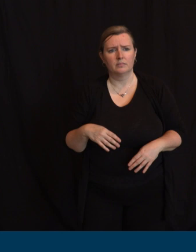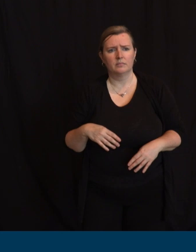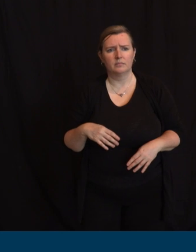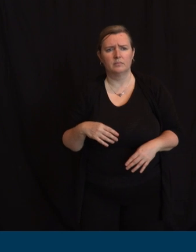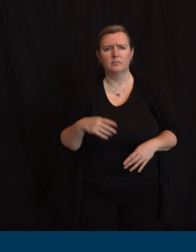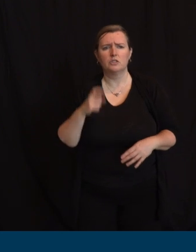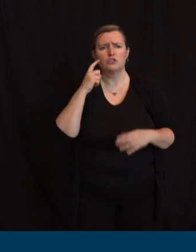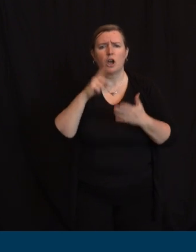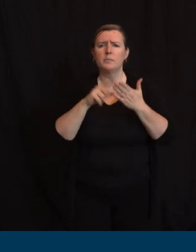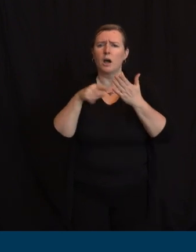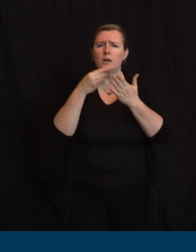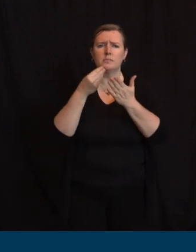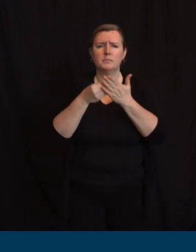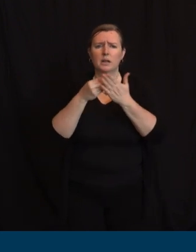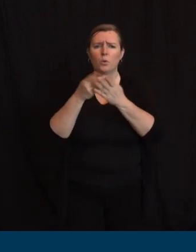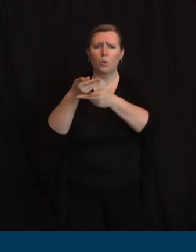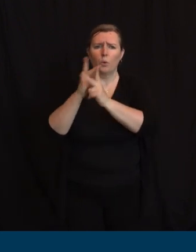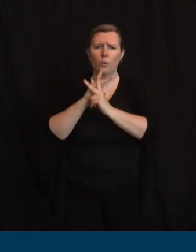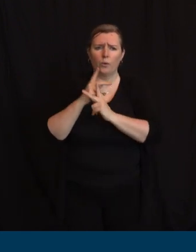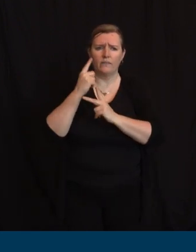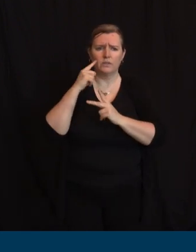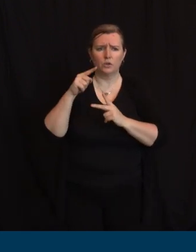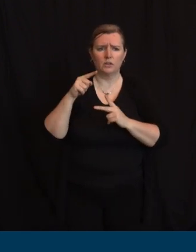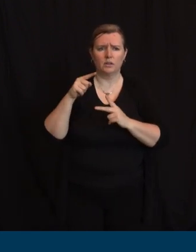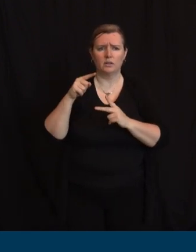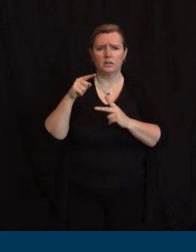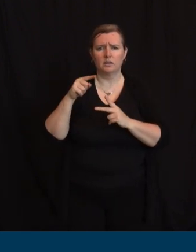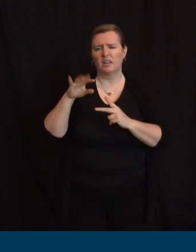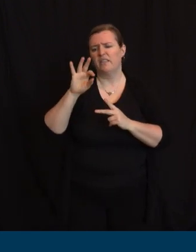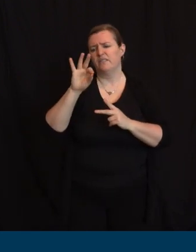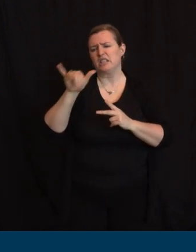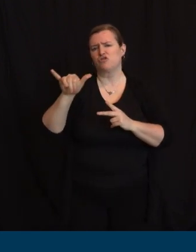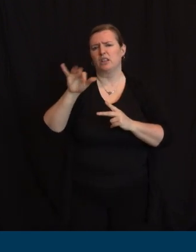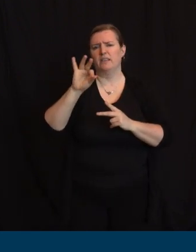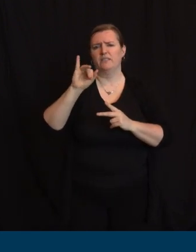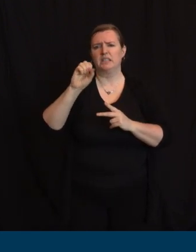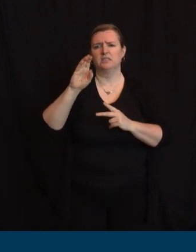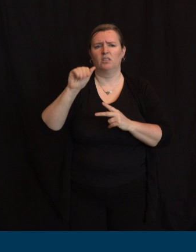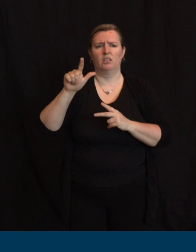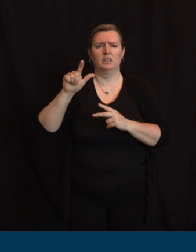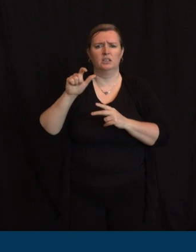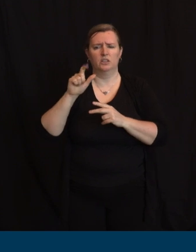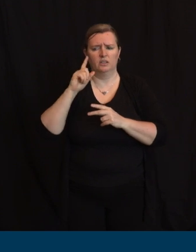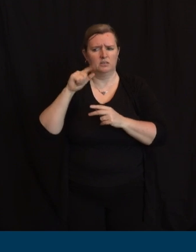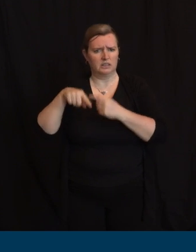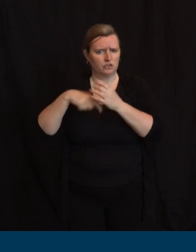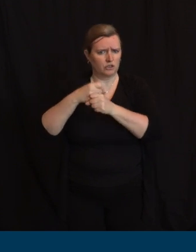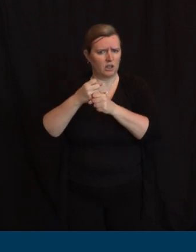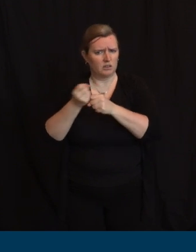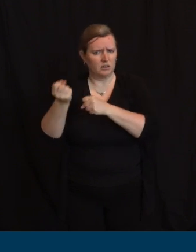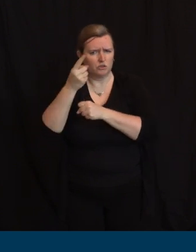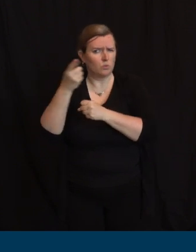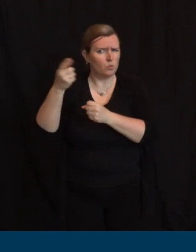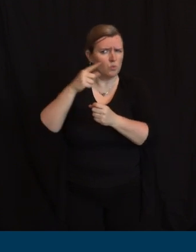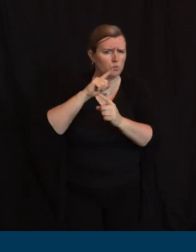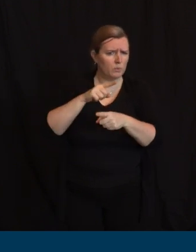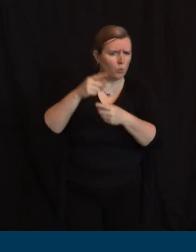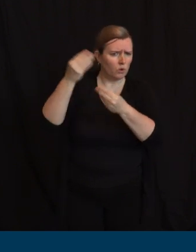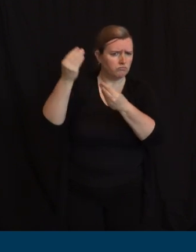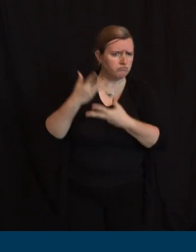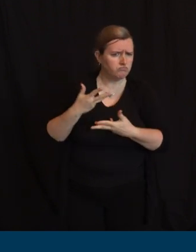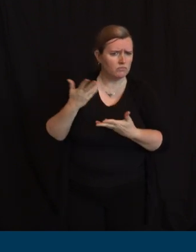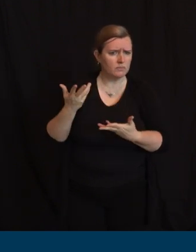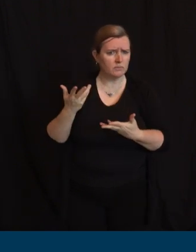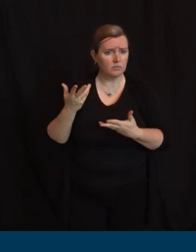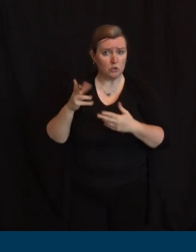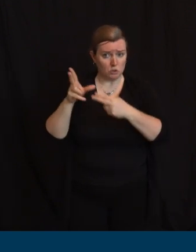from lawmakers during your meeting today? How do you tap the markets without risking more downgrades? Finally, if the borrowing